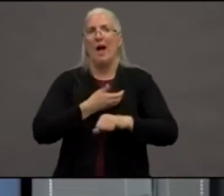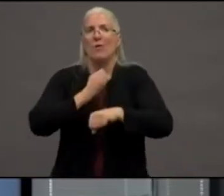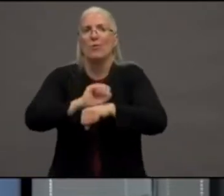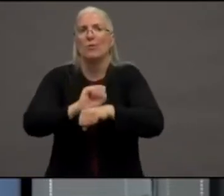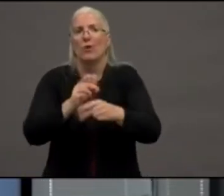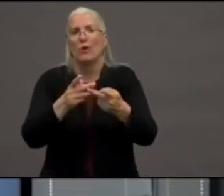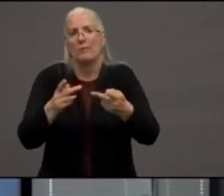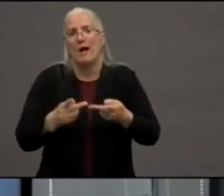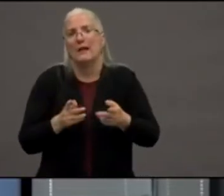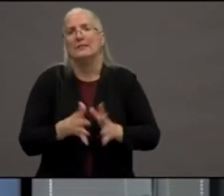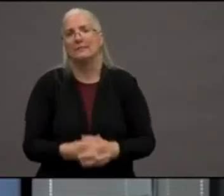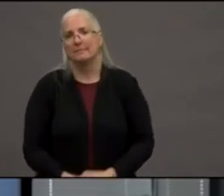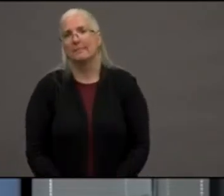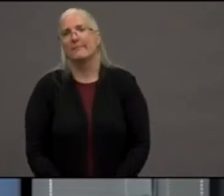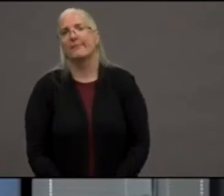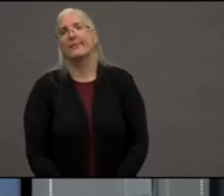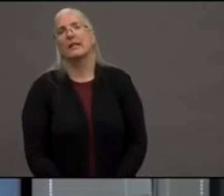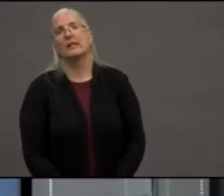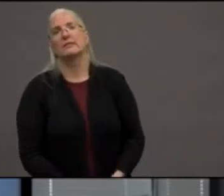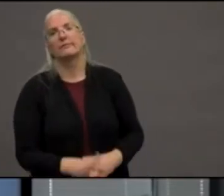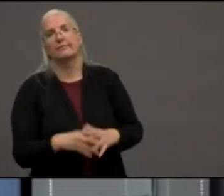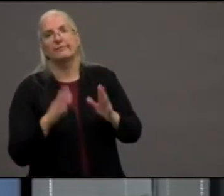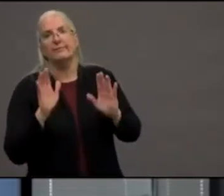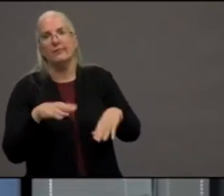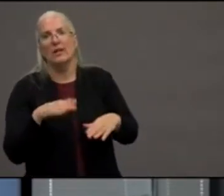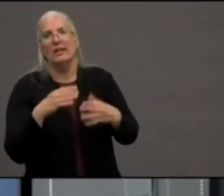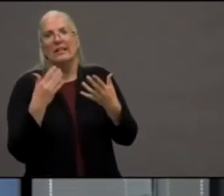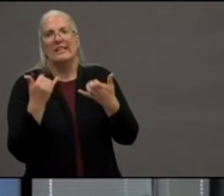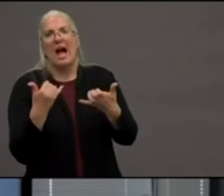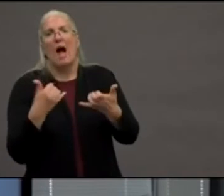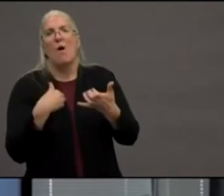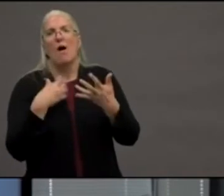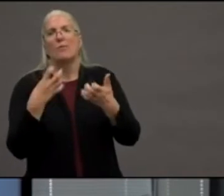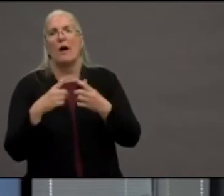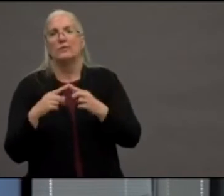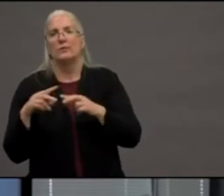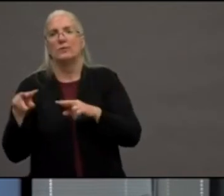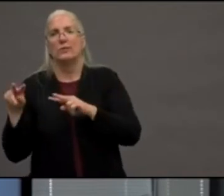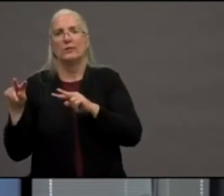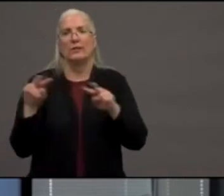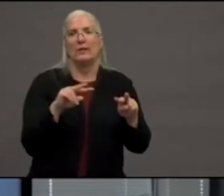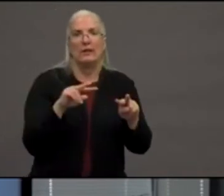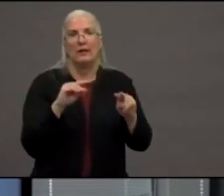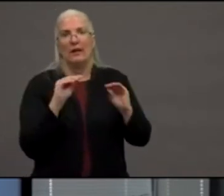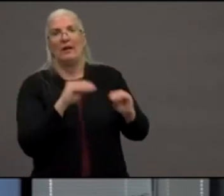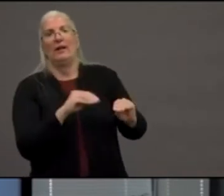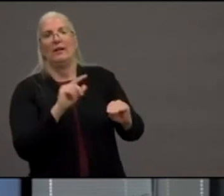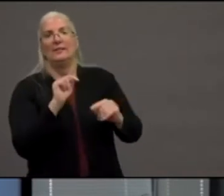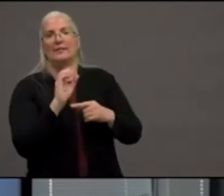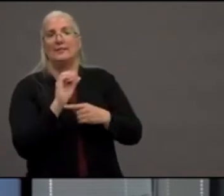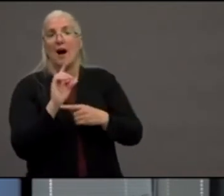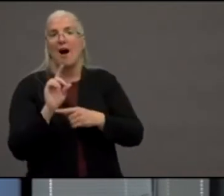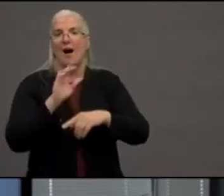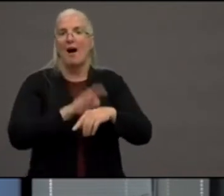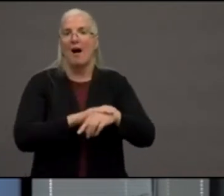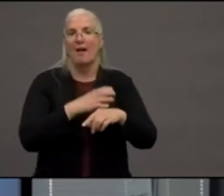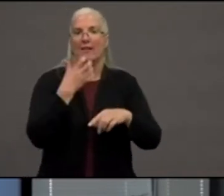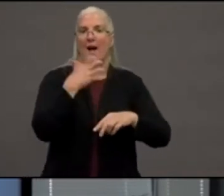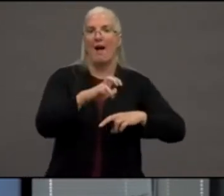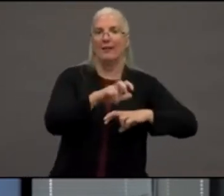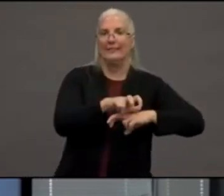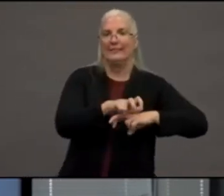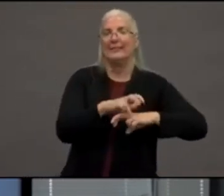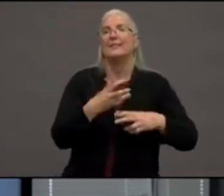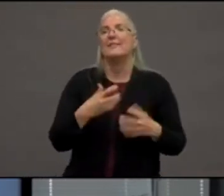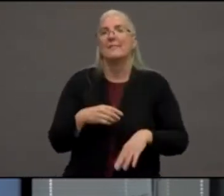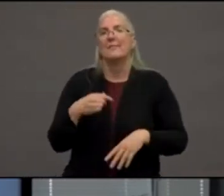here. I searched 6 counties to find somebody in the yellow, and I haven't found anybody yet.